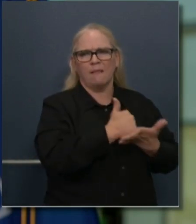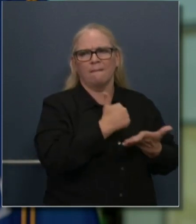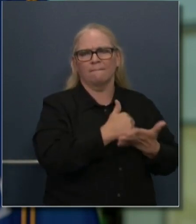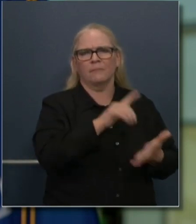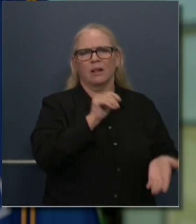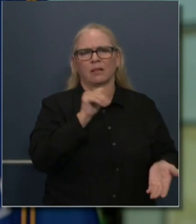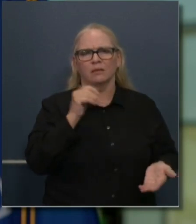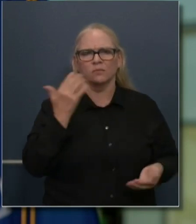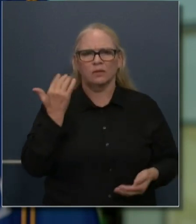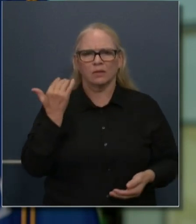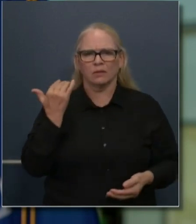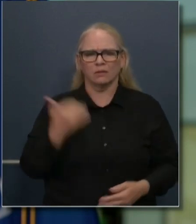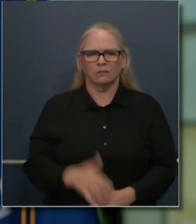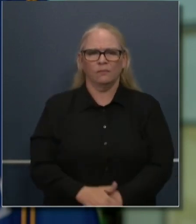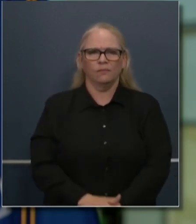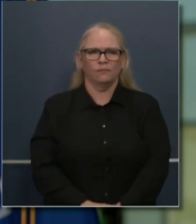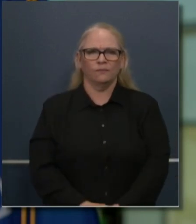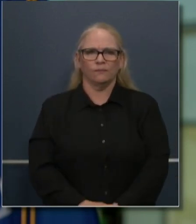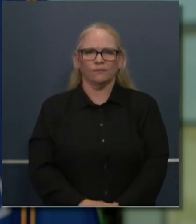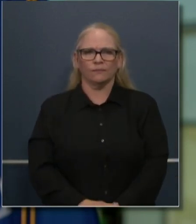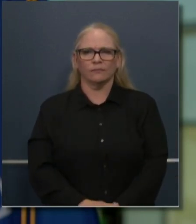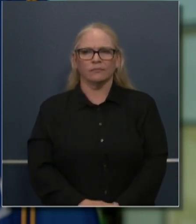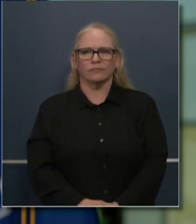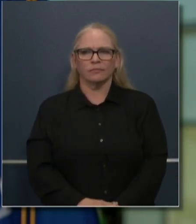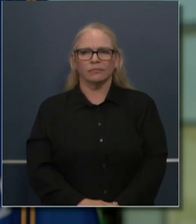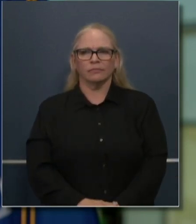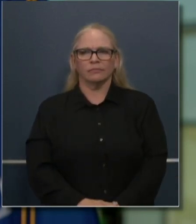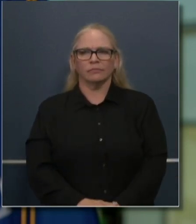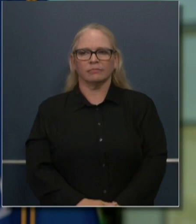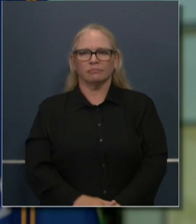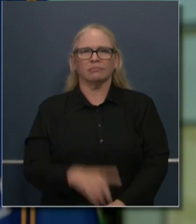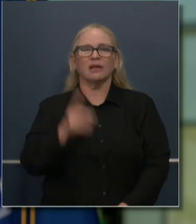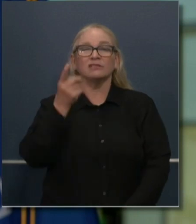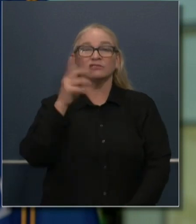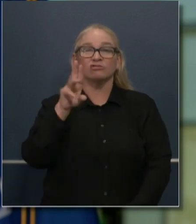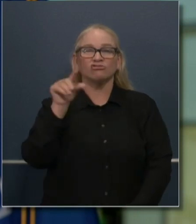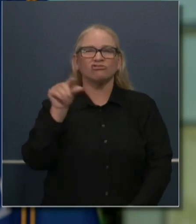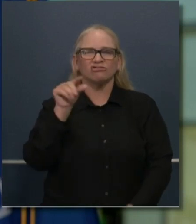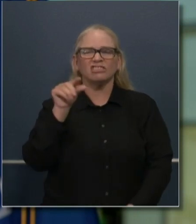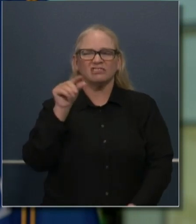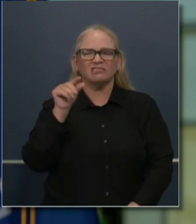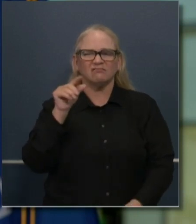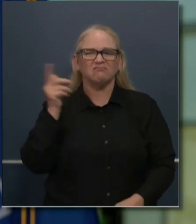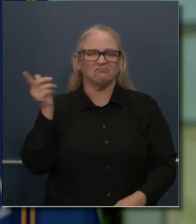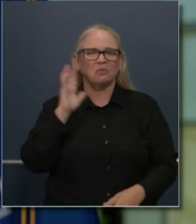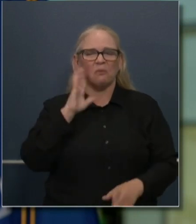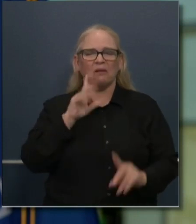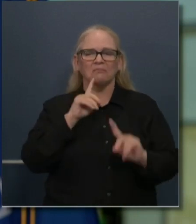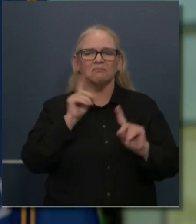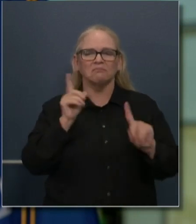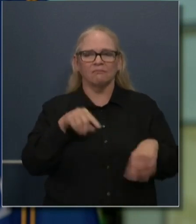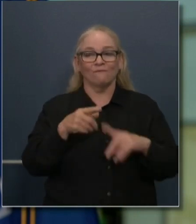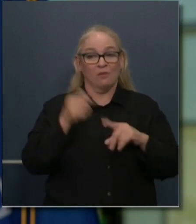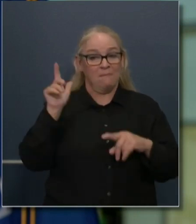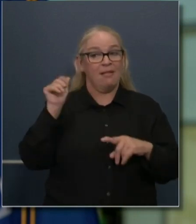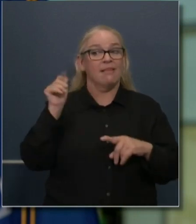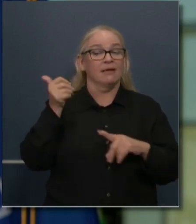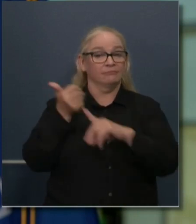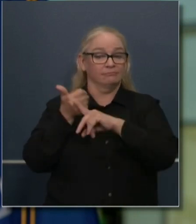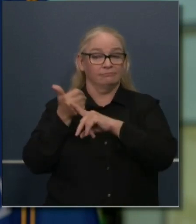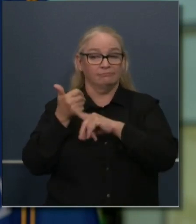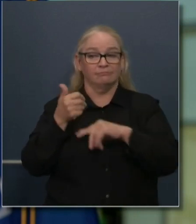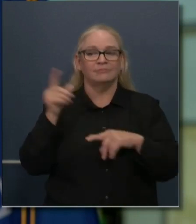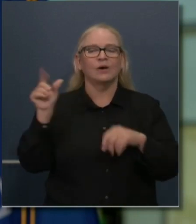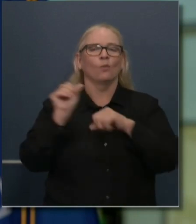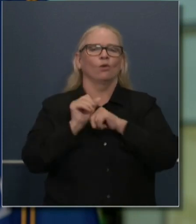positioned with Dr. Galley in front of me. We'll come up to the podium. As you know, Dr. Galley comes from L.A., been very close in